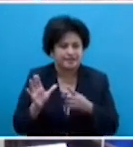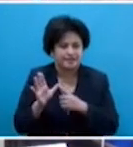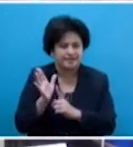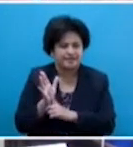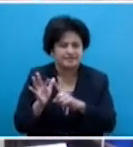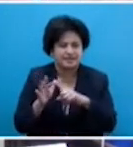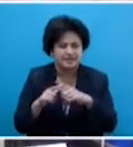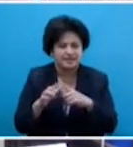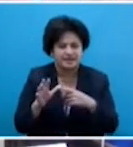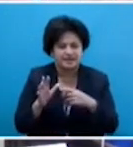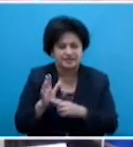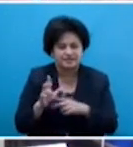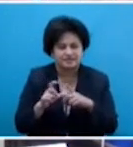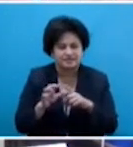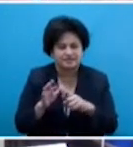O'Connor.